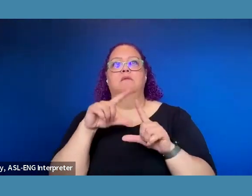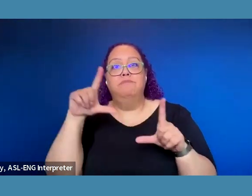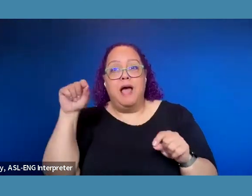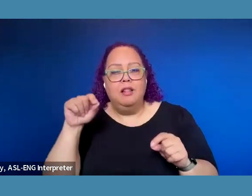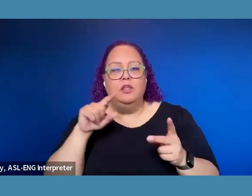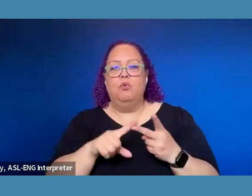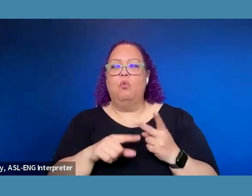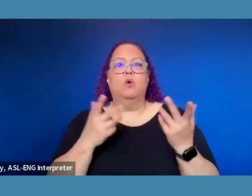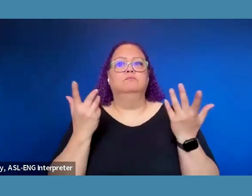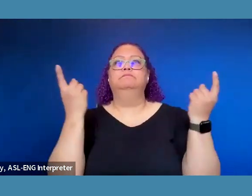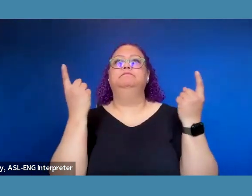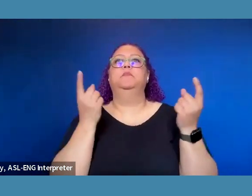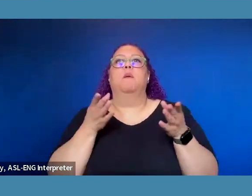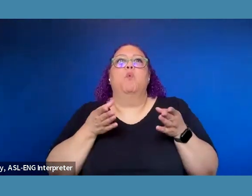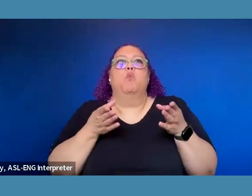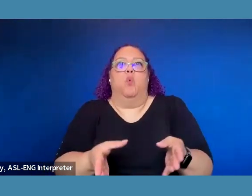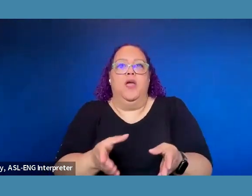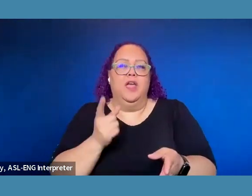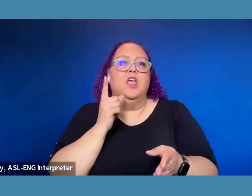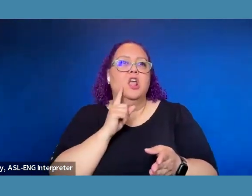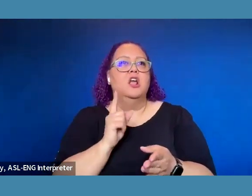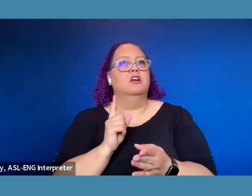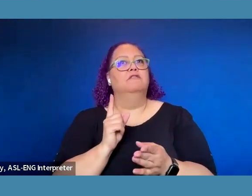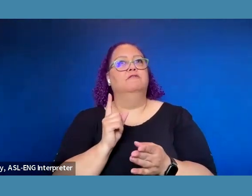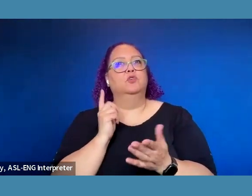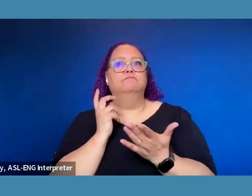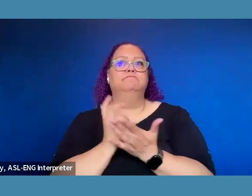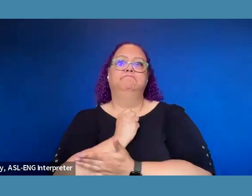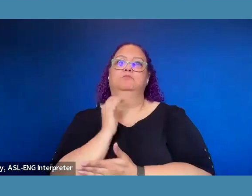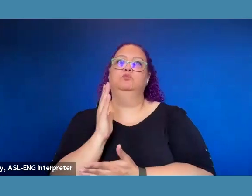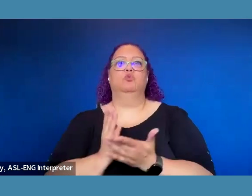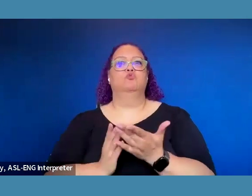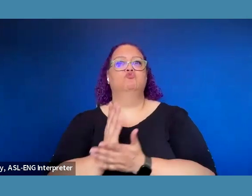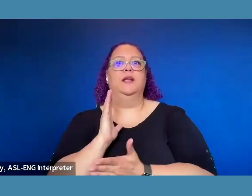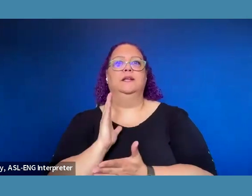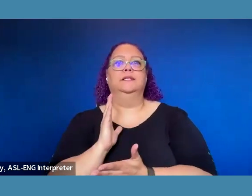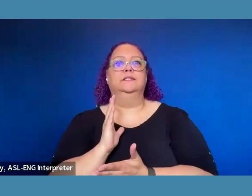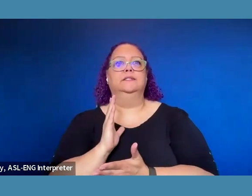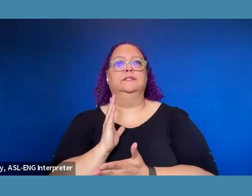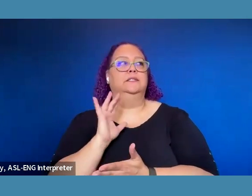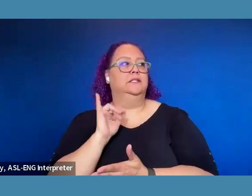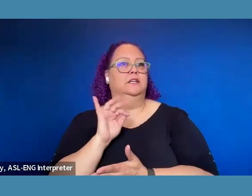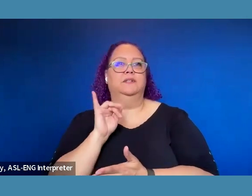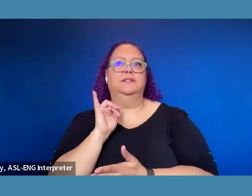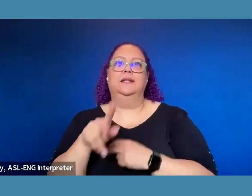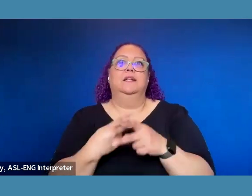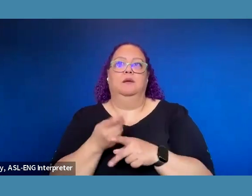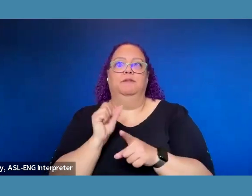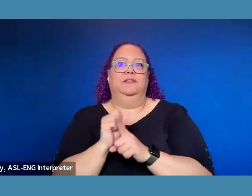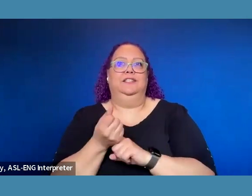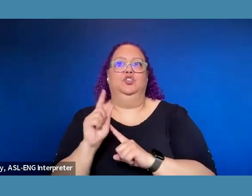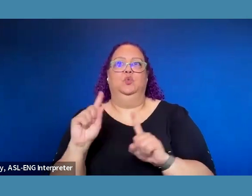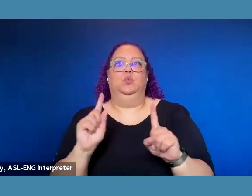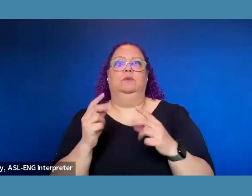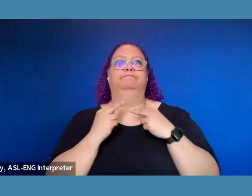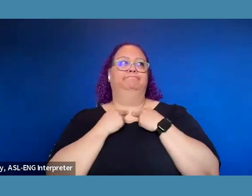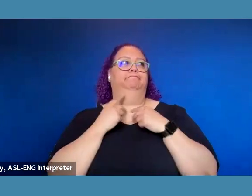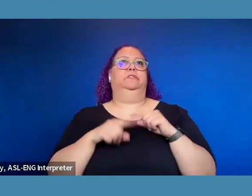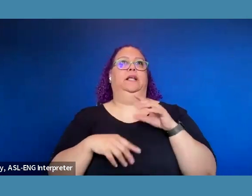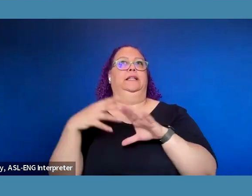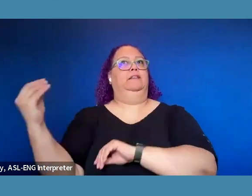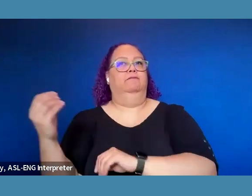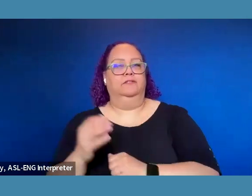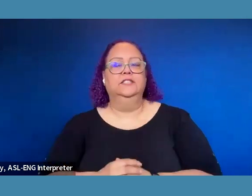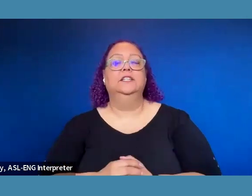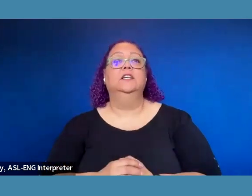way to exercise that right. If it's a situation out like that where you can't leave. In one where